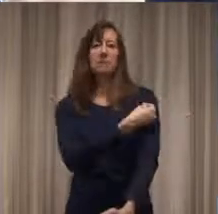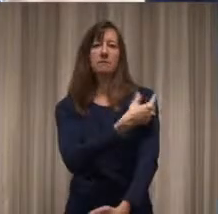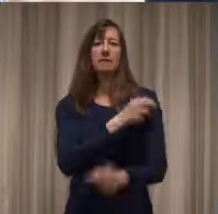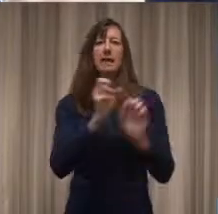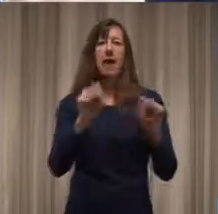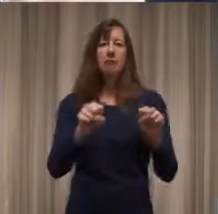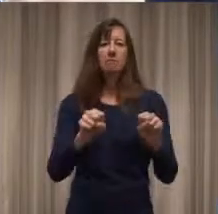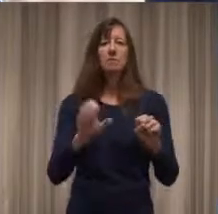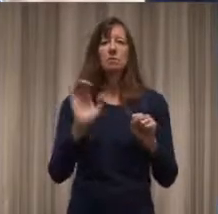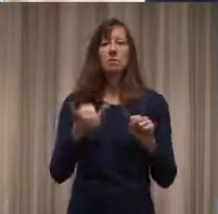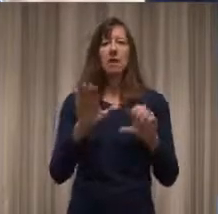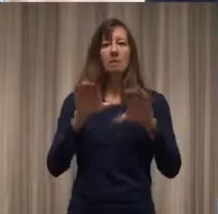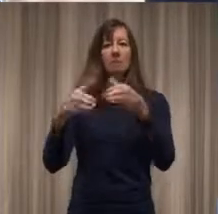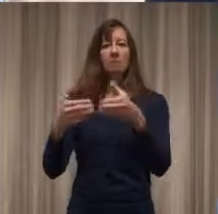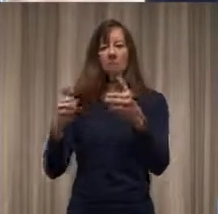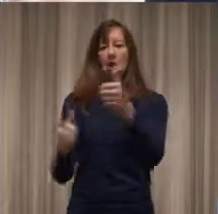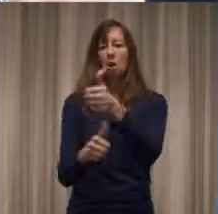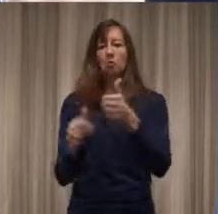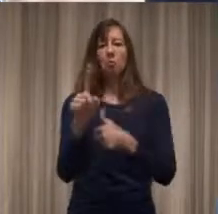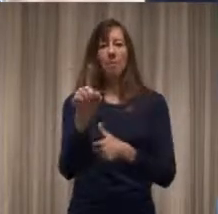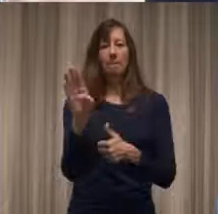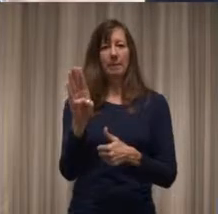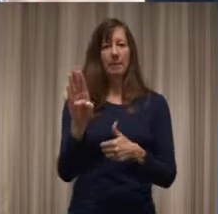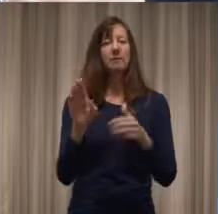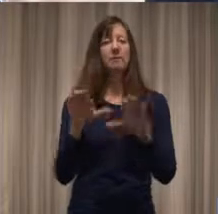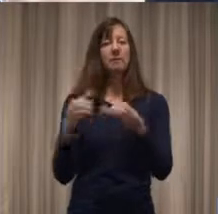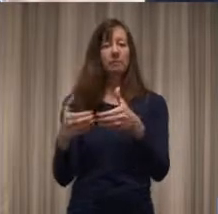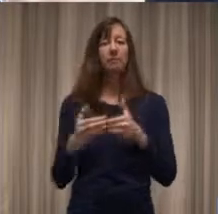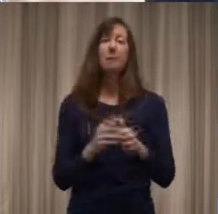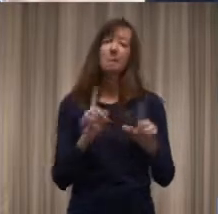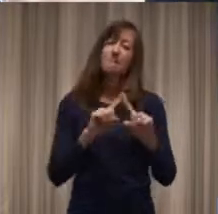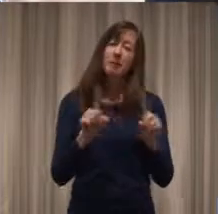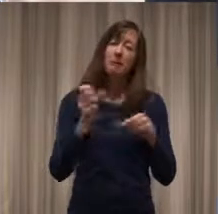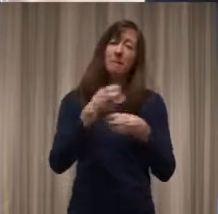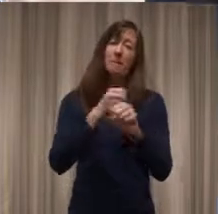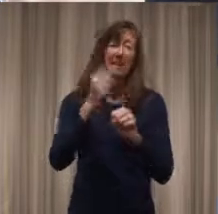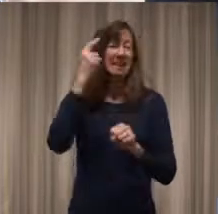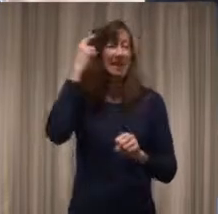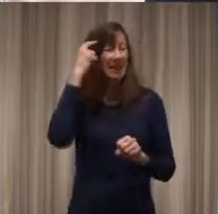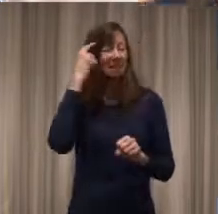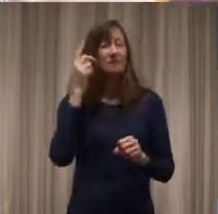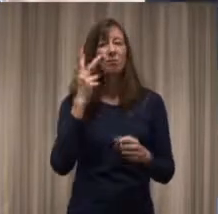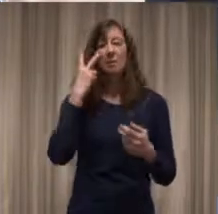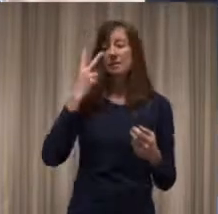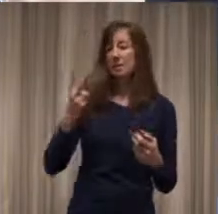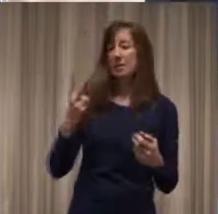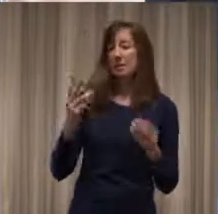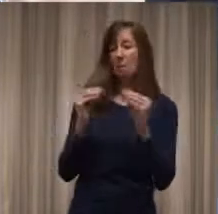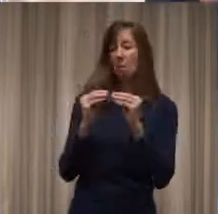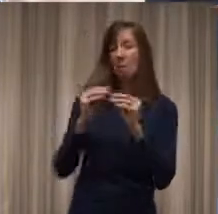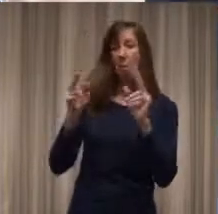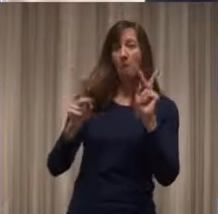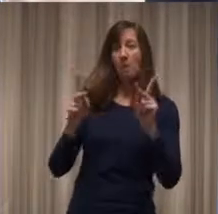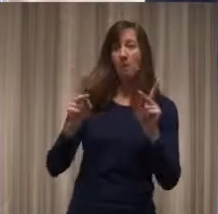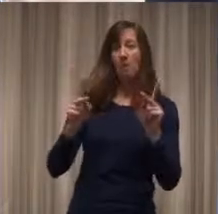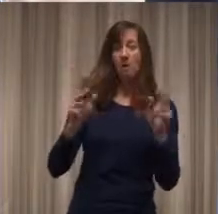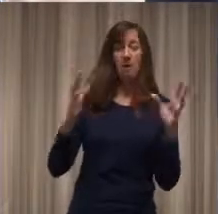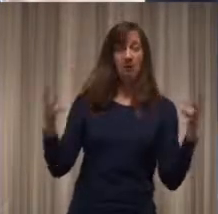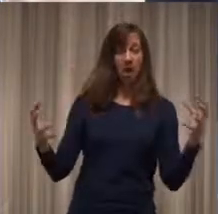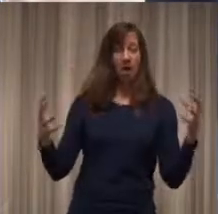week or two, which I think is right and makes sense, we've seen a much bigger set of people that are now